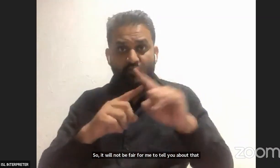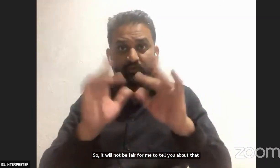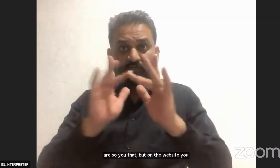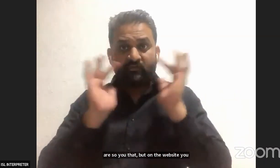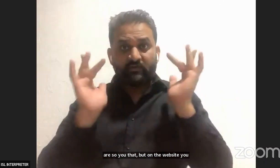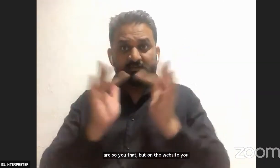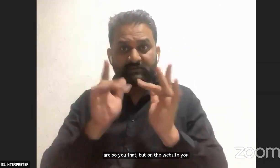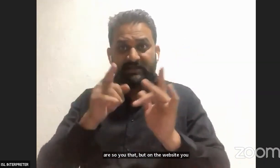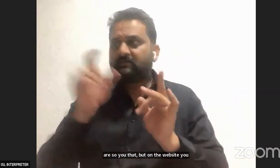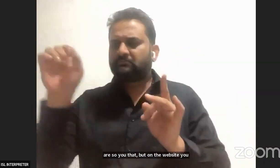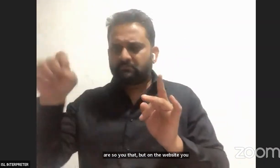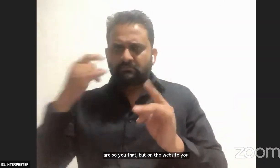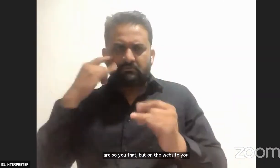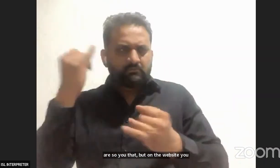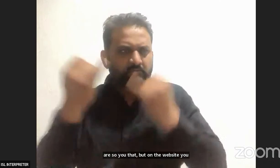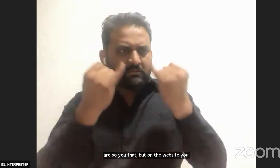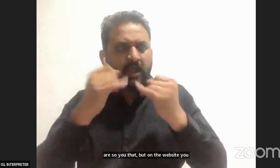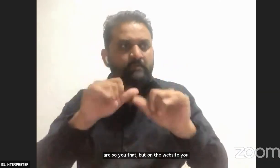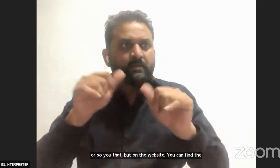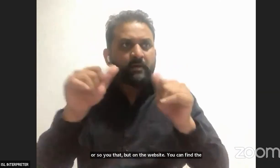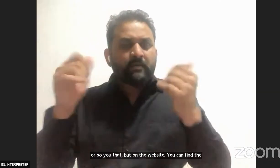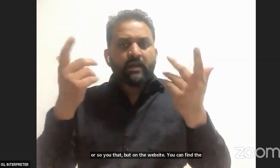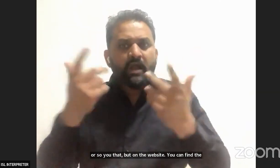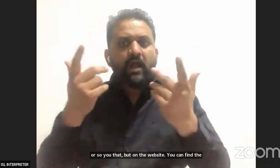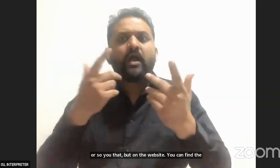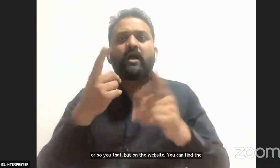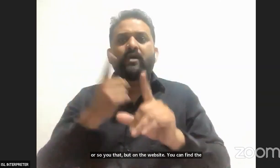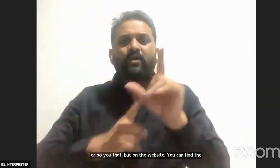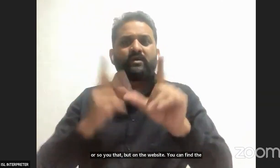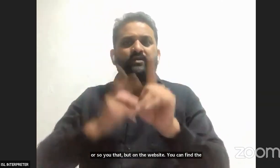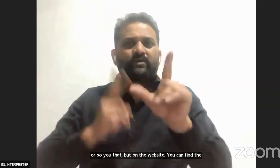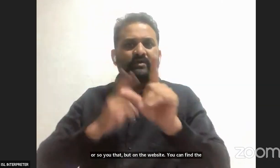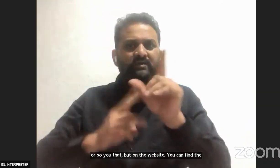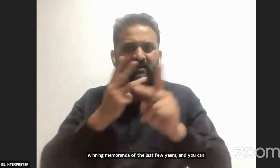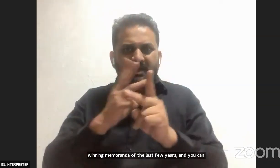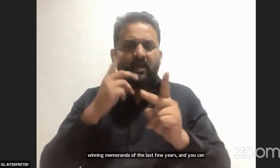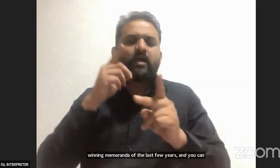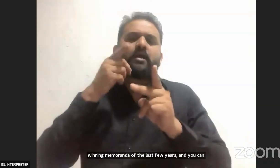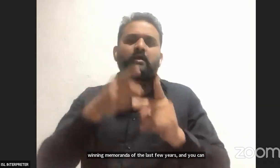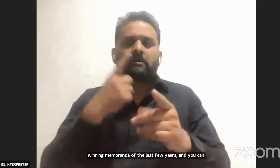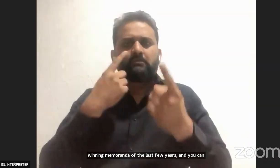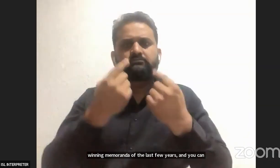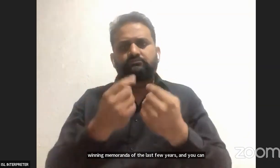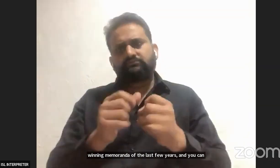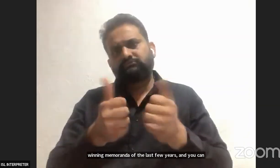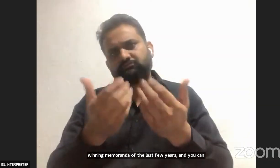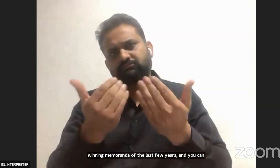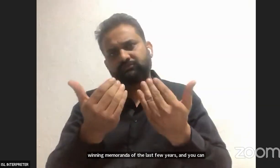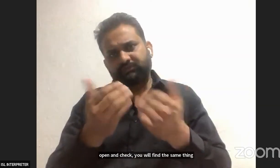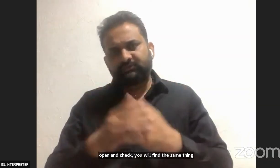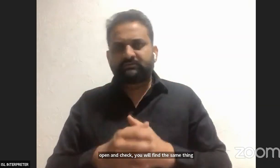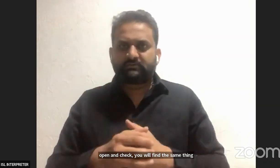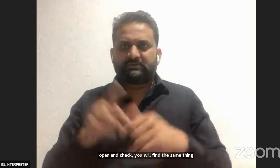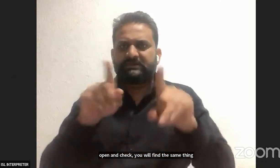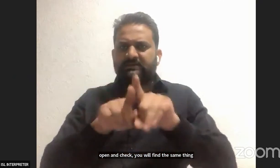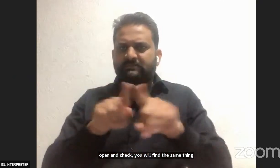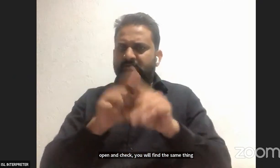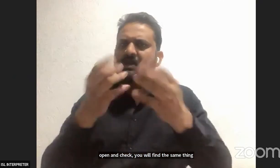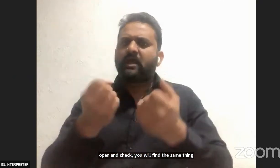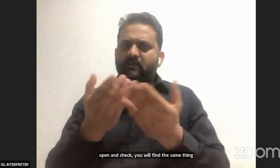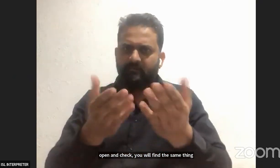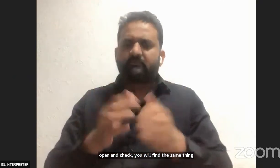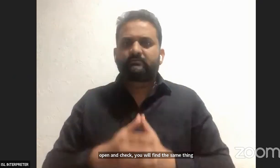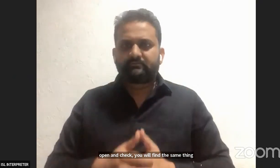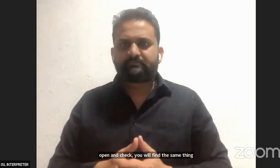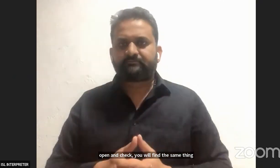can find the winning memoranda of the last few years and you can open and check. You will find the same thing over there, which we